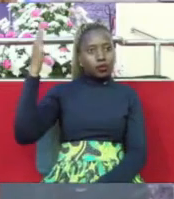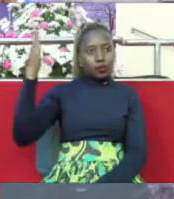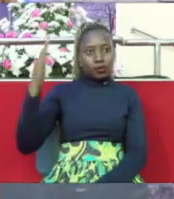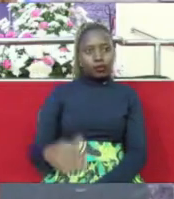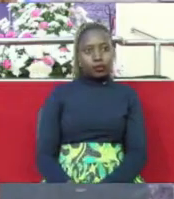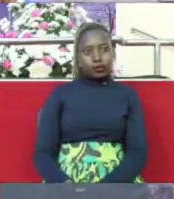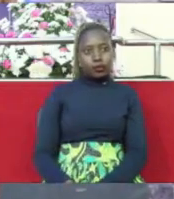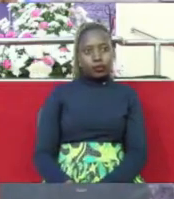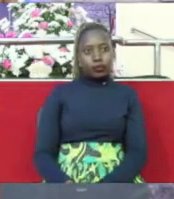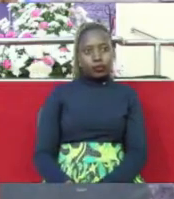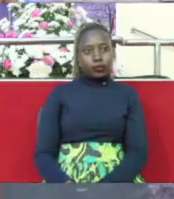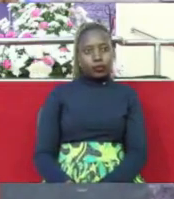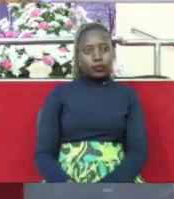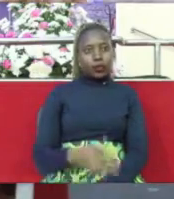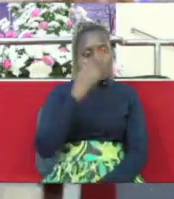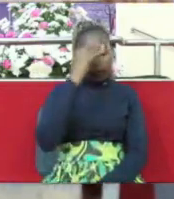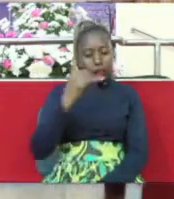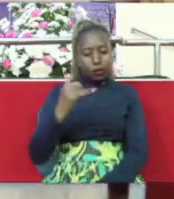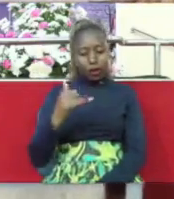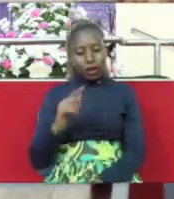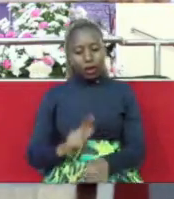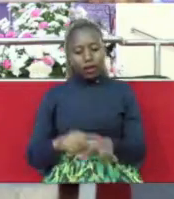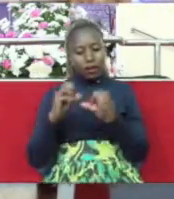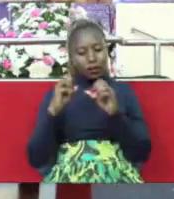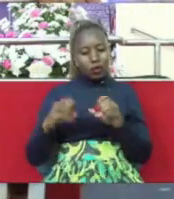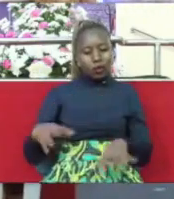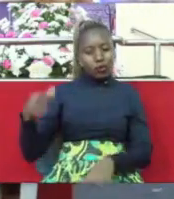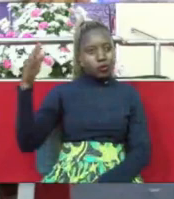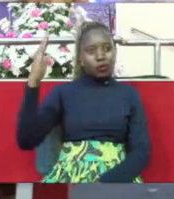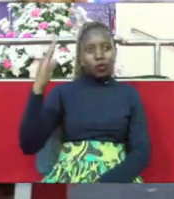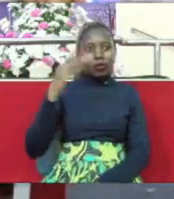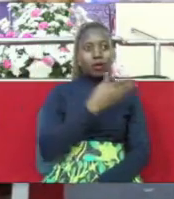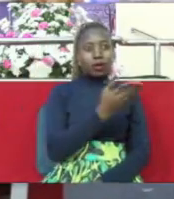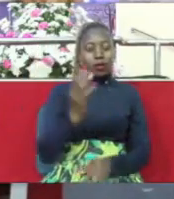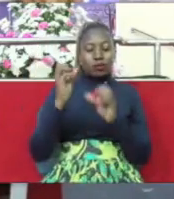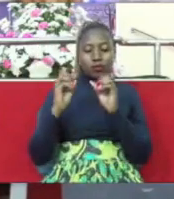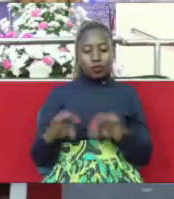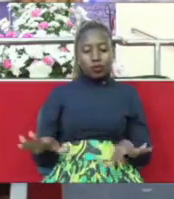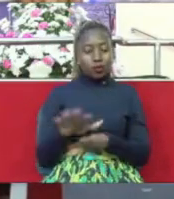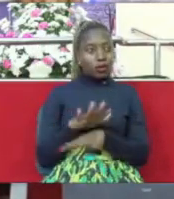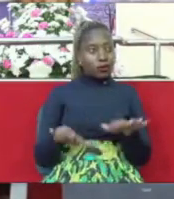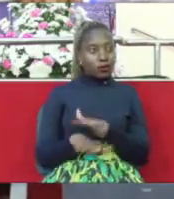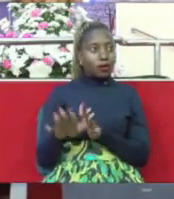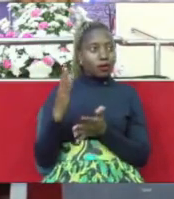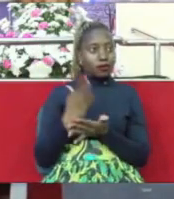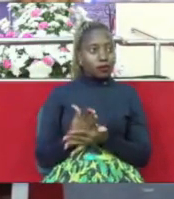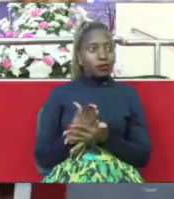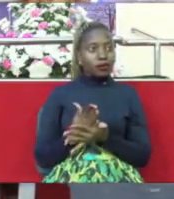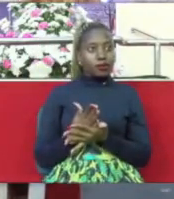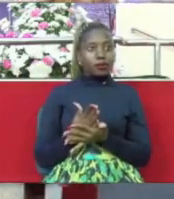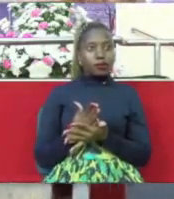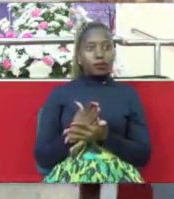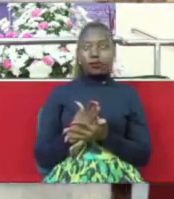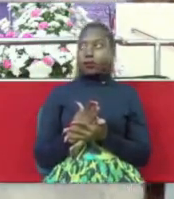unaenda naye katika msimu huu. Because when you lose God, you've lost everything. Kwa sababu unapompoteza Mungu unapoteza kila kitu. There's a singer who